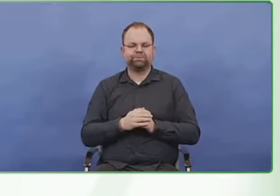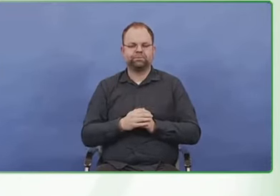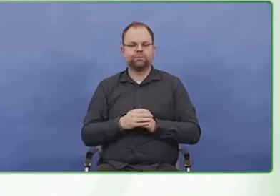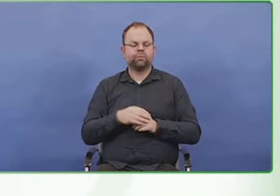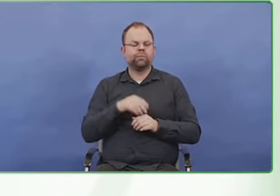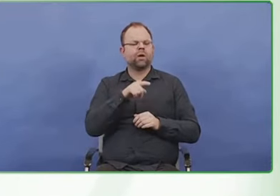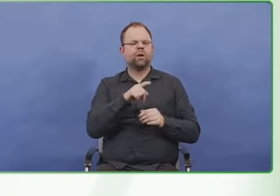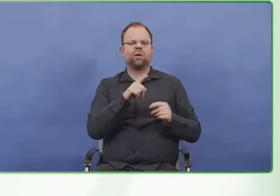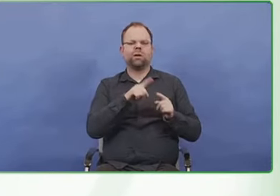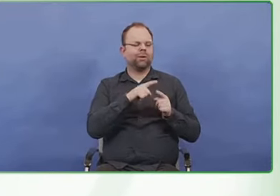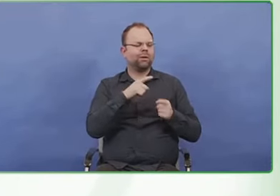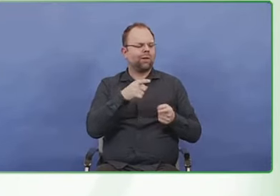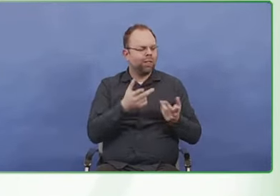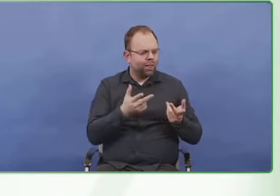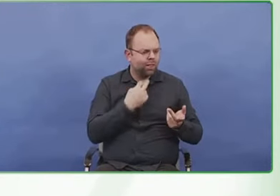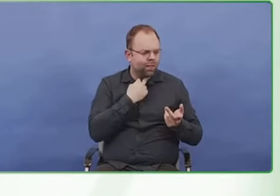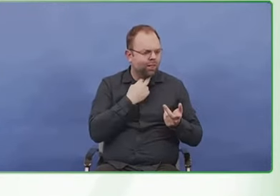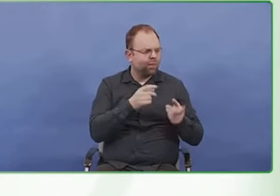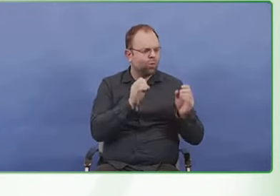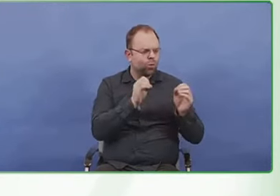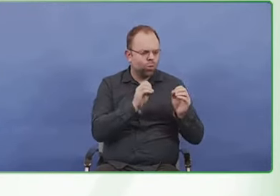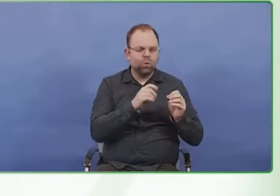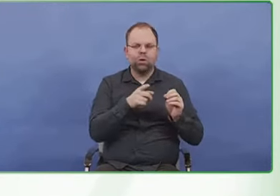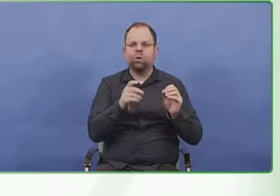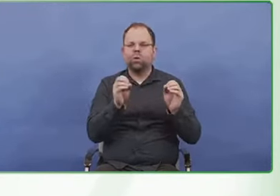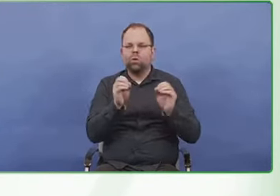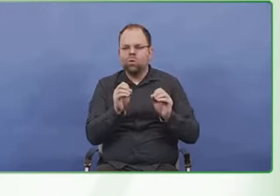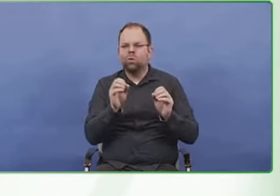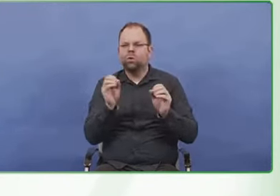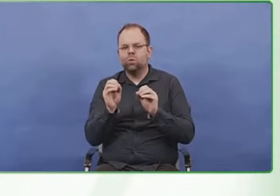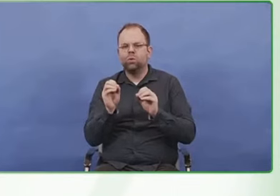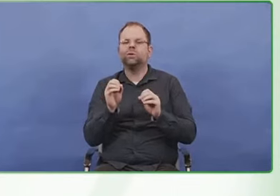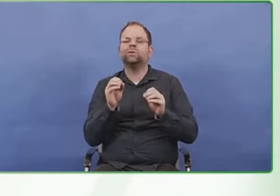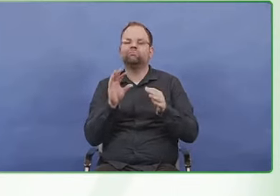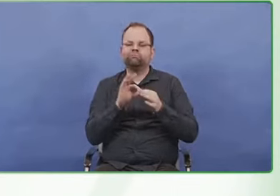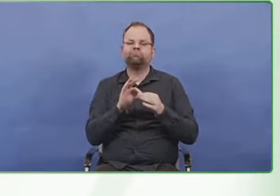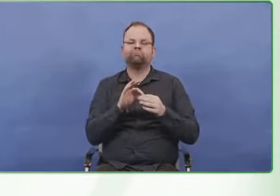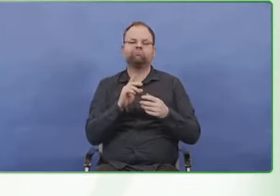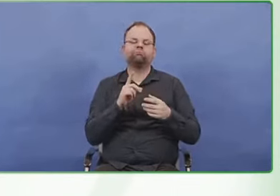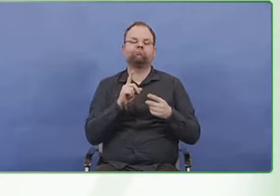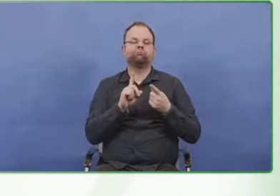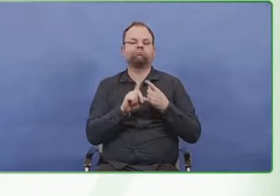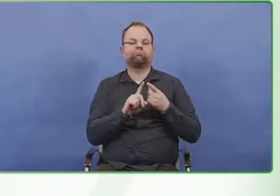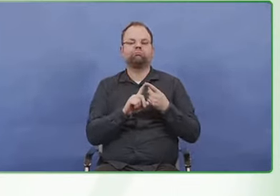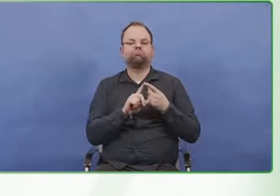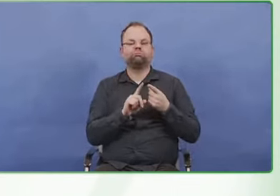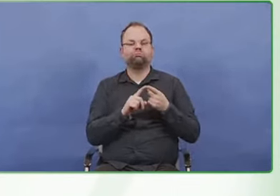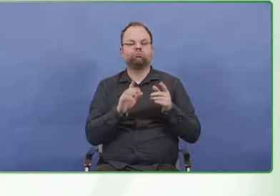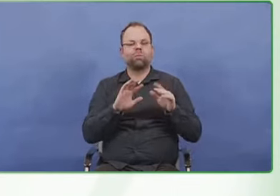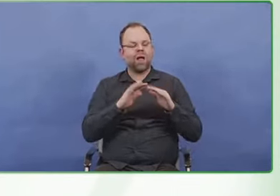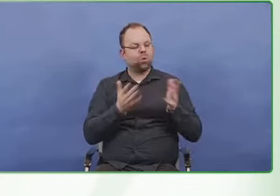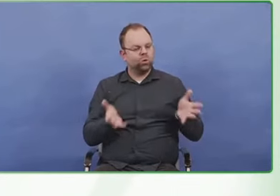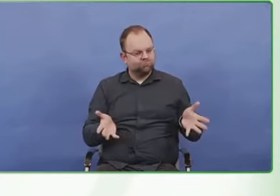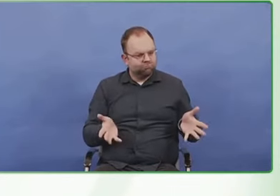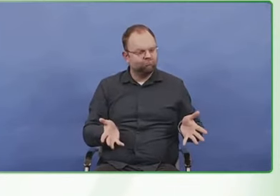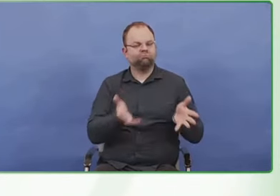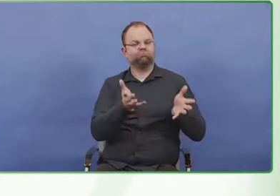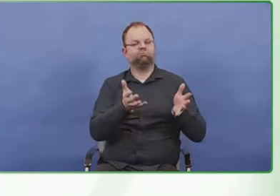minor or major accessibility violations to be dealt with in a criminal